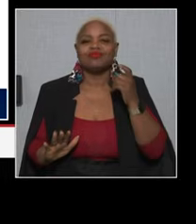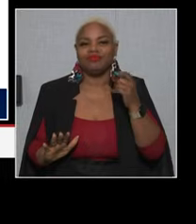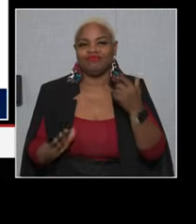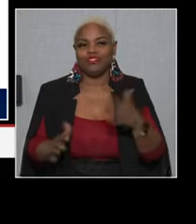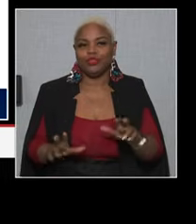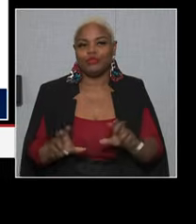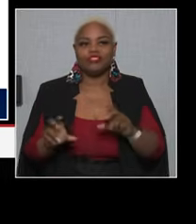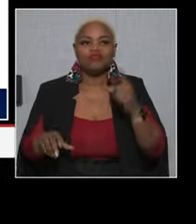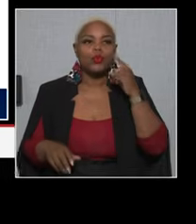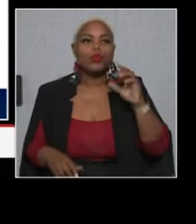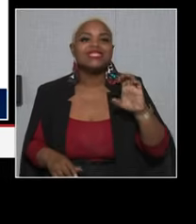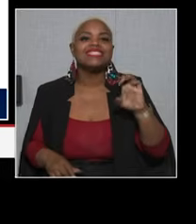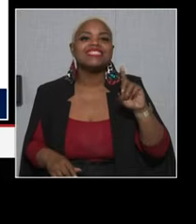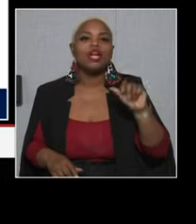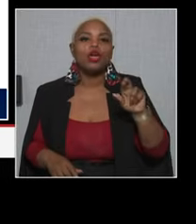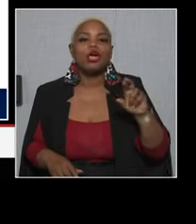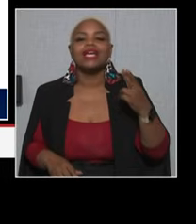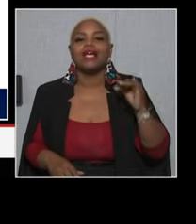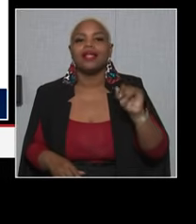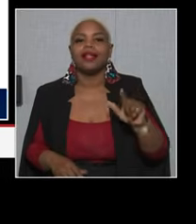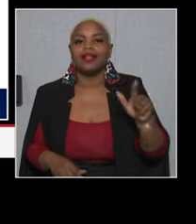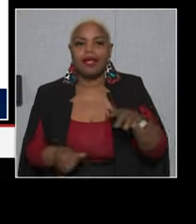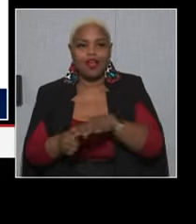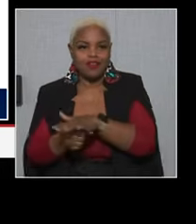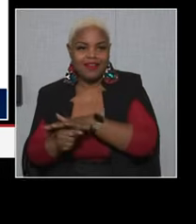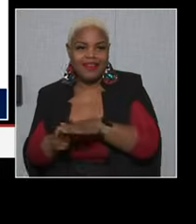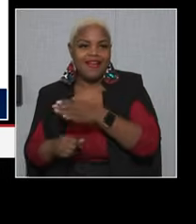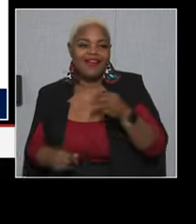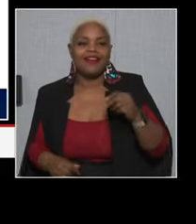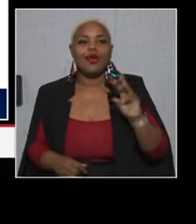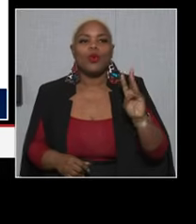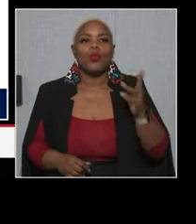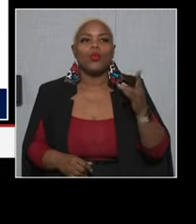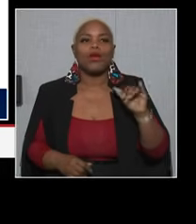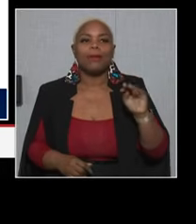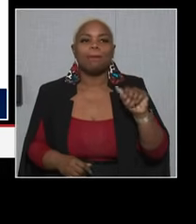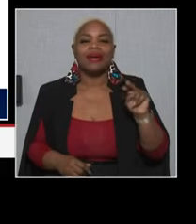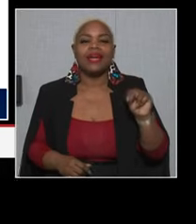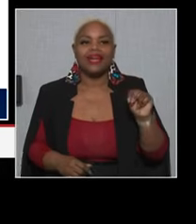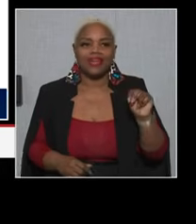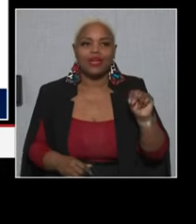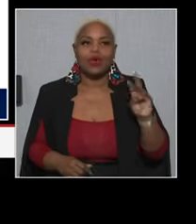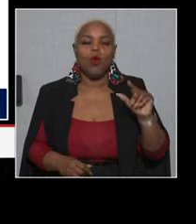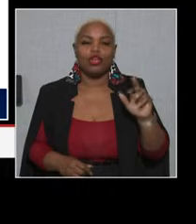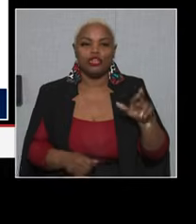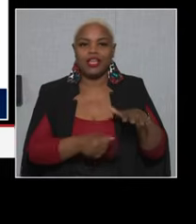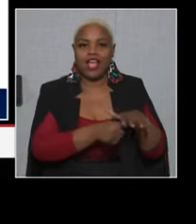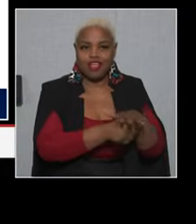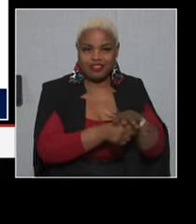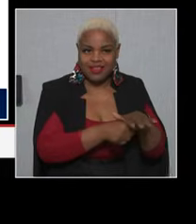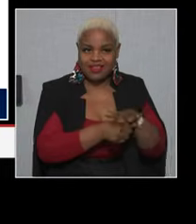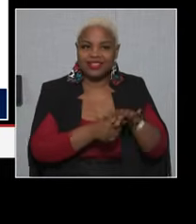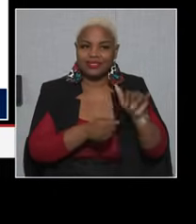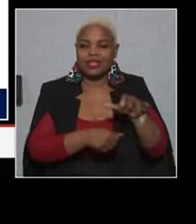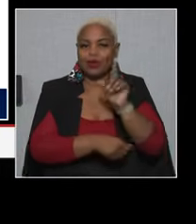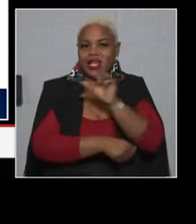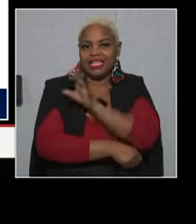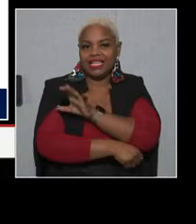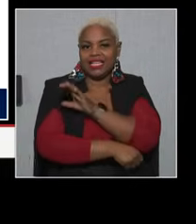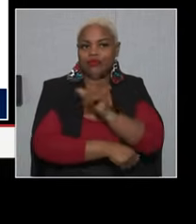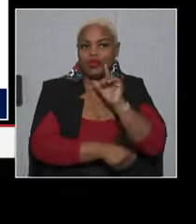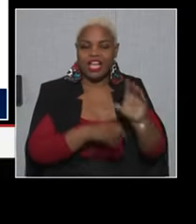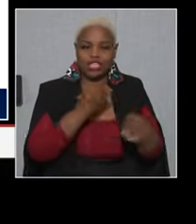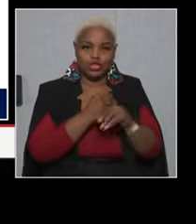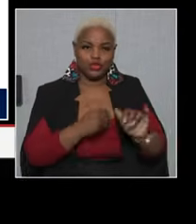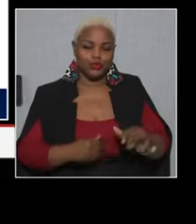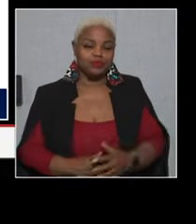we opened the Whitman Walker Clinic as well as an advanced technical center, which is a big part of our new high school